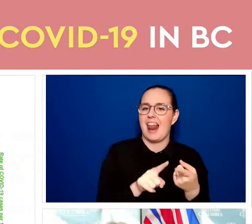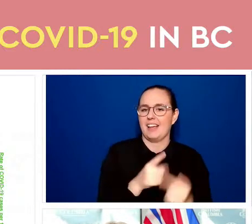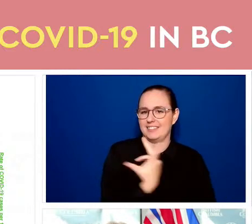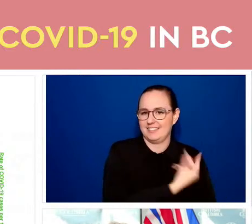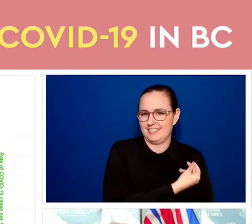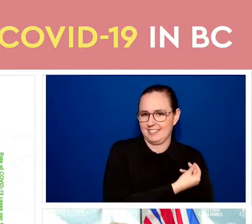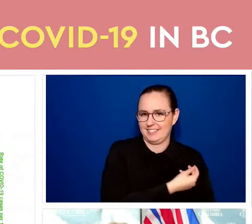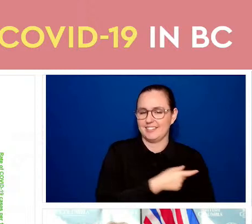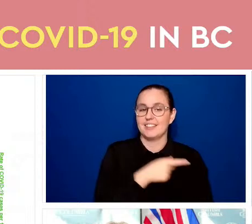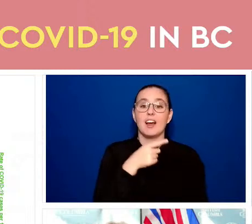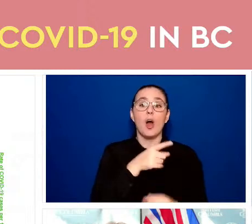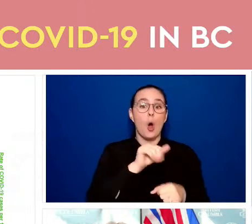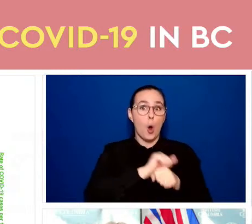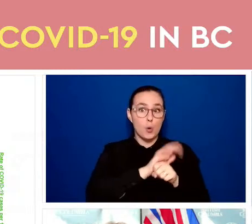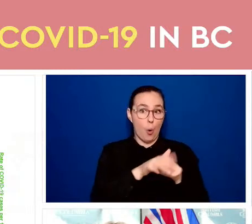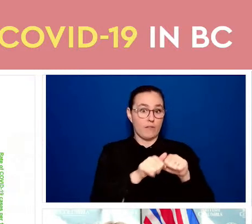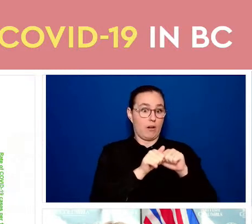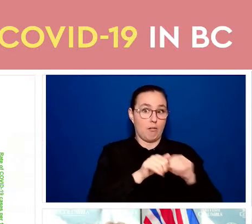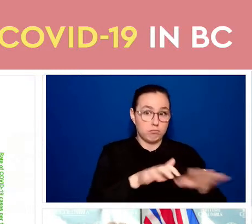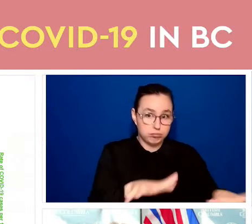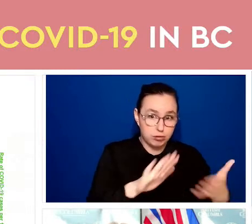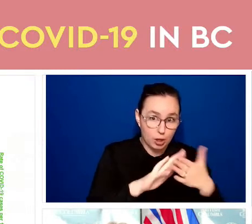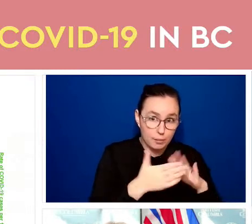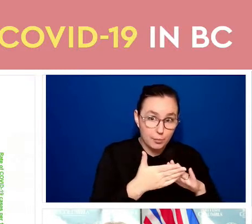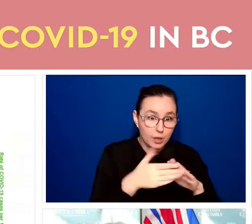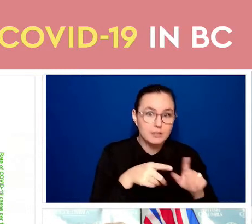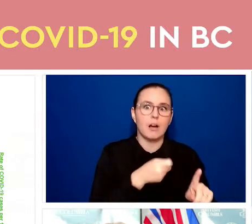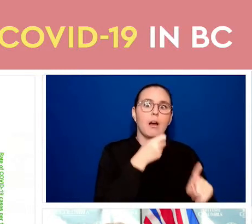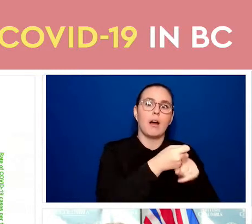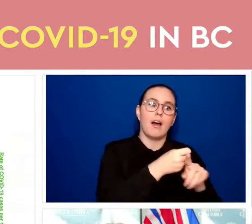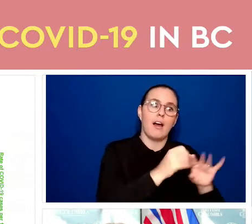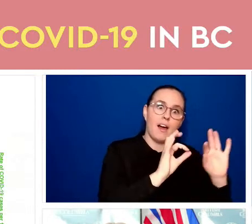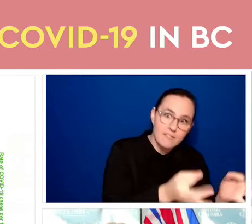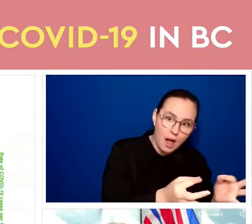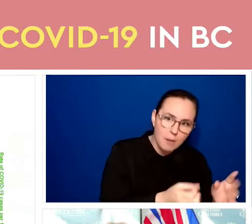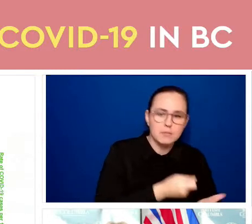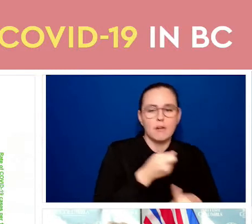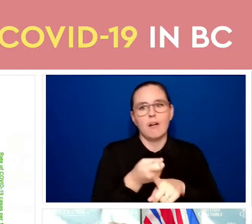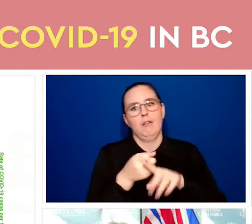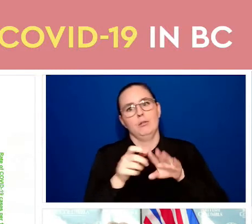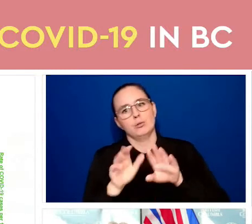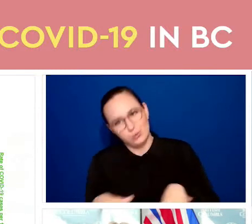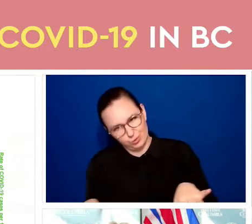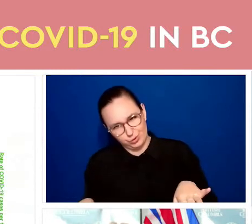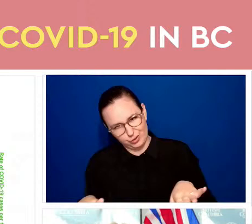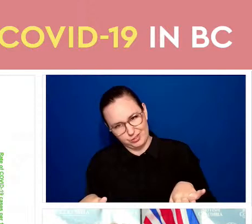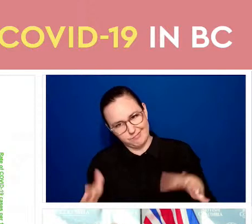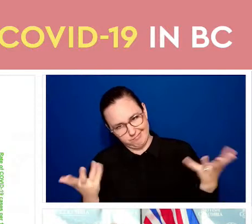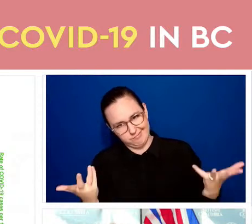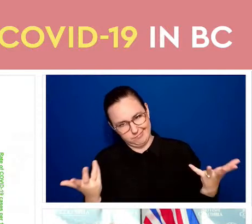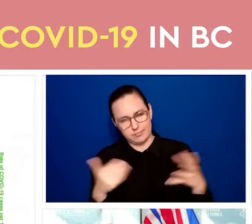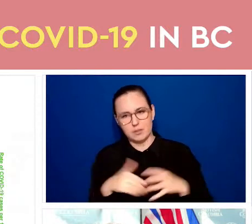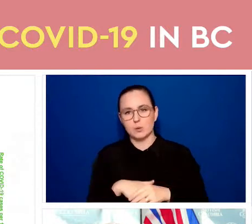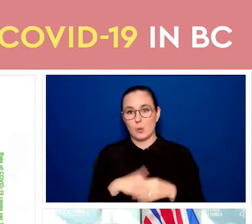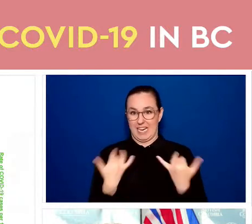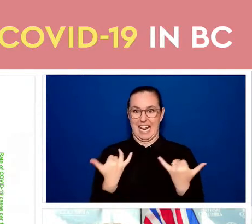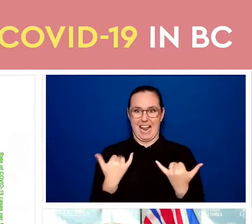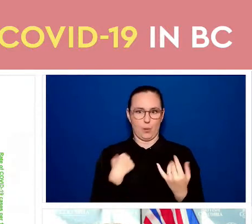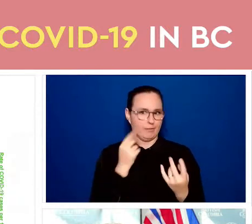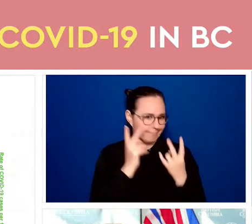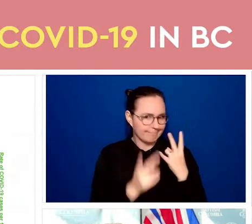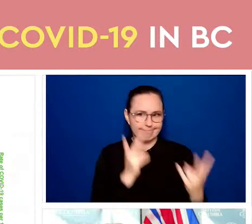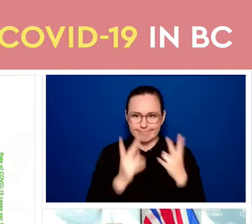of course, affects families and affects children. And that has been translated into children in school settings as